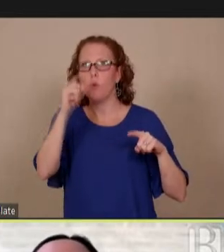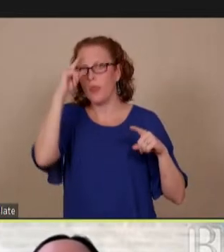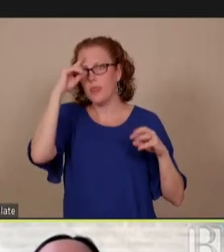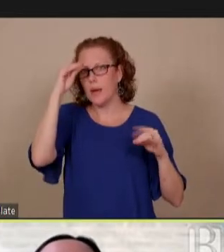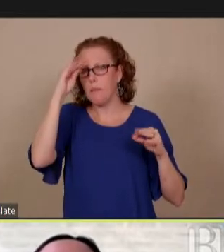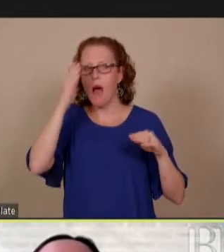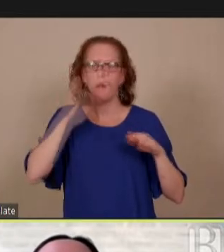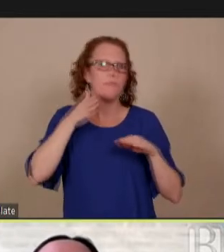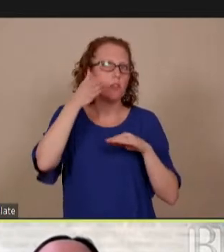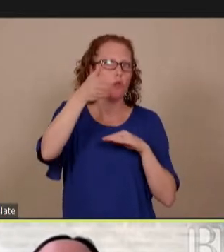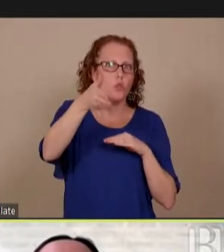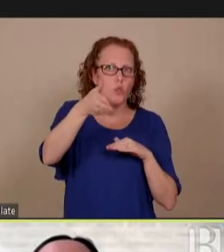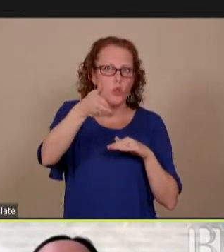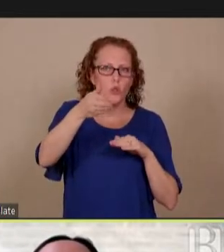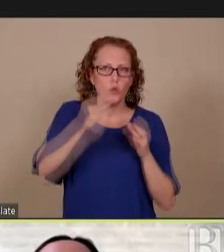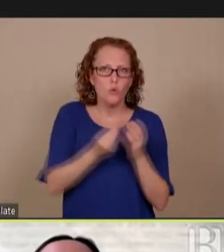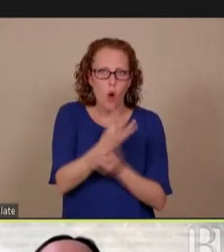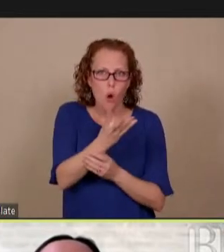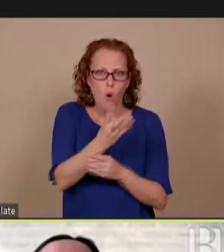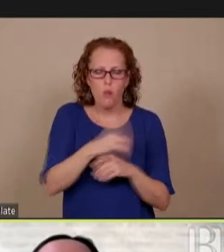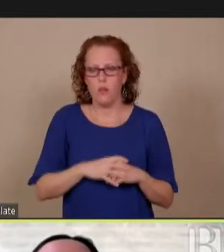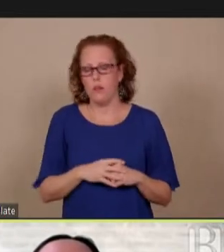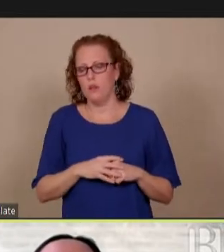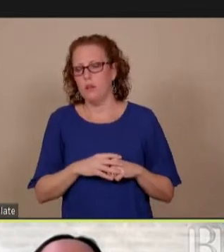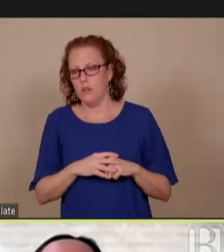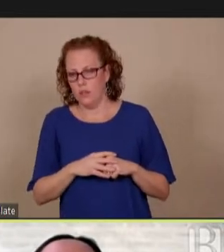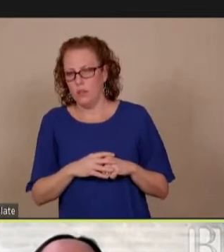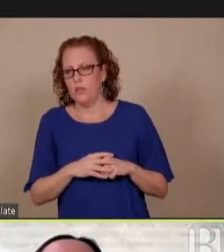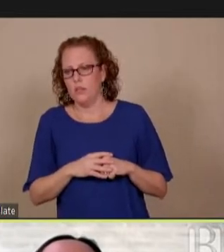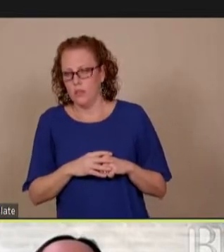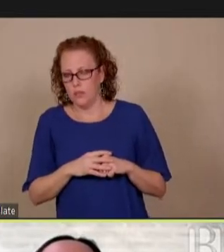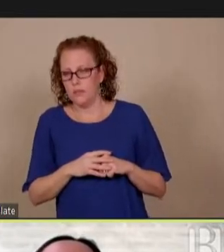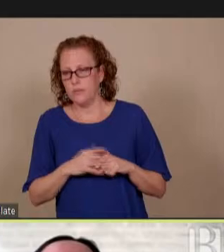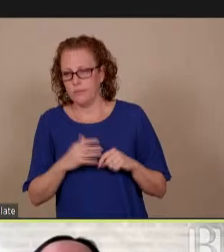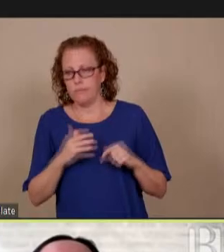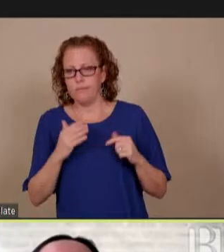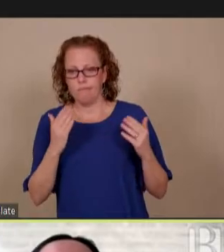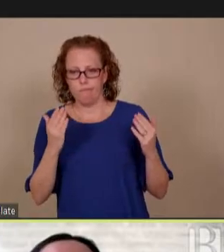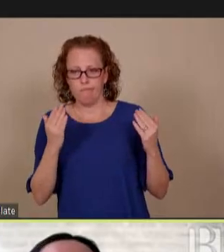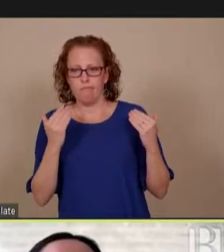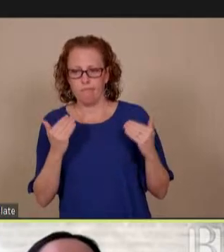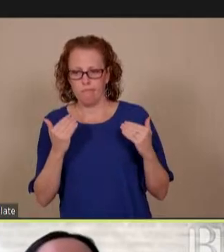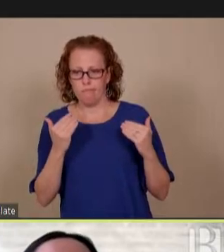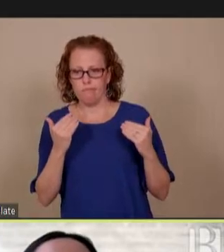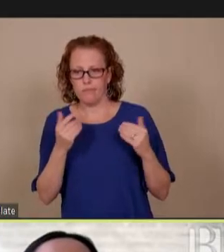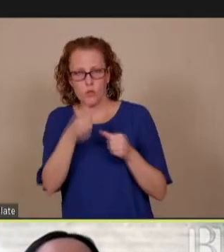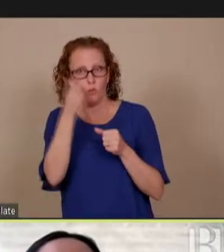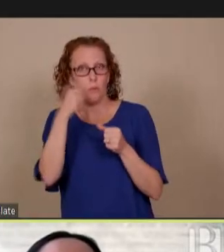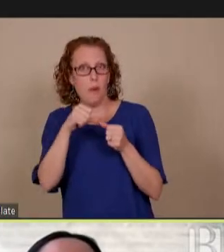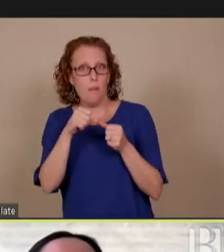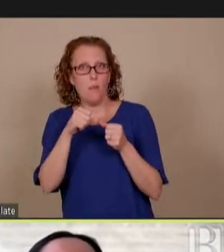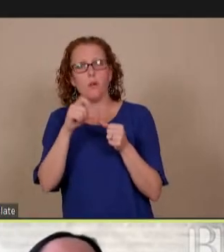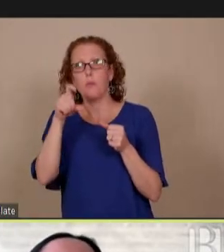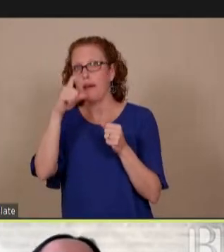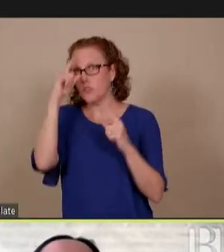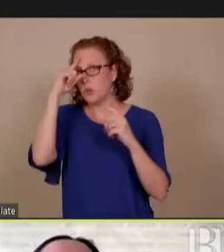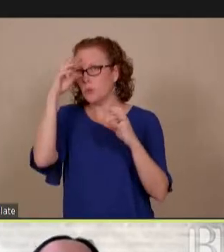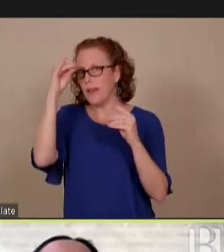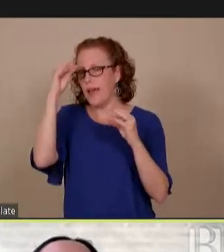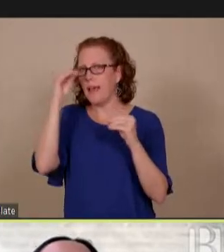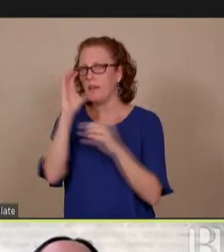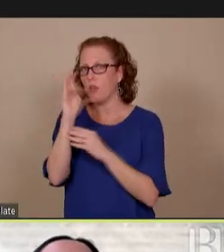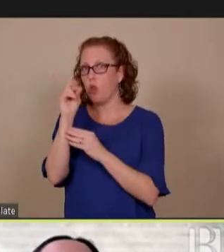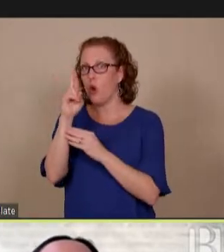as I mentioned, I already discussed the 4 existing districts. And so with